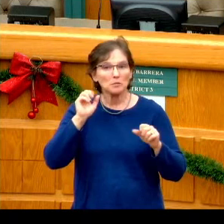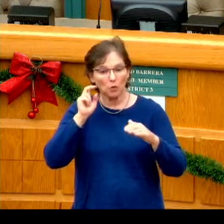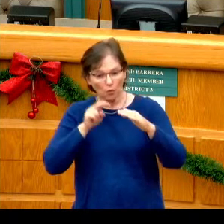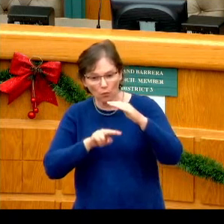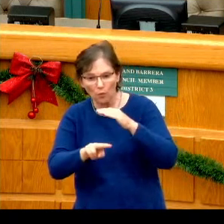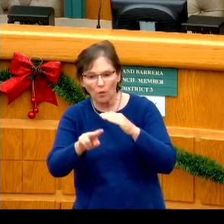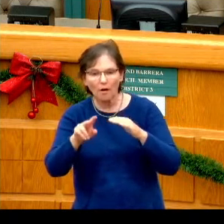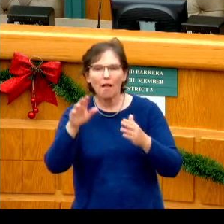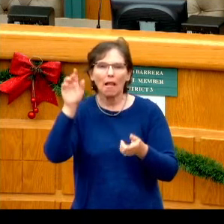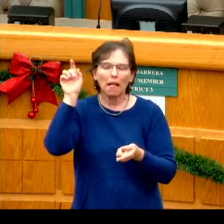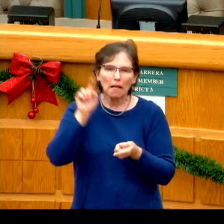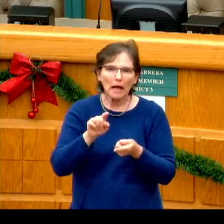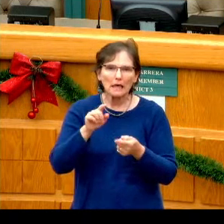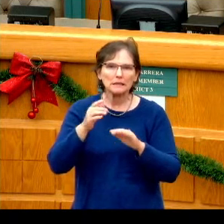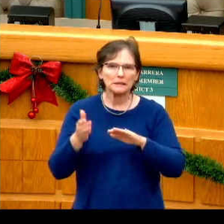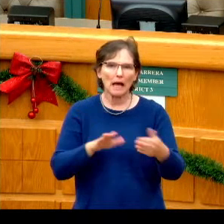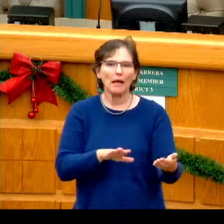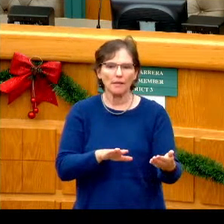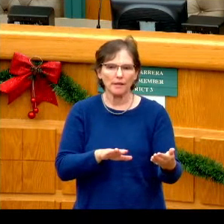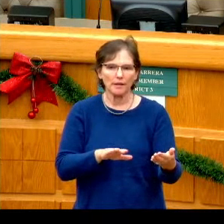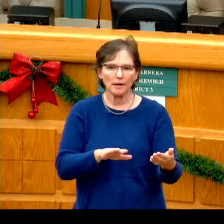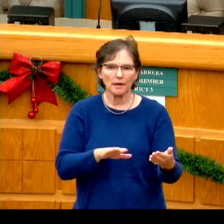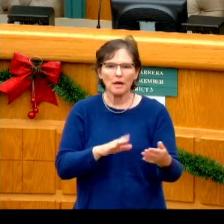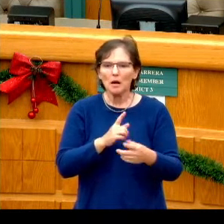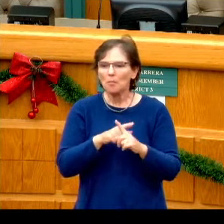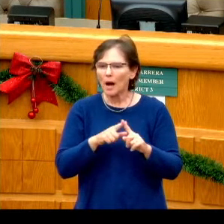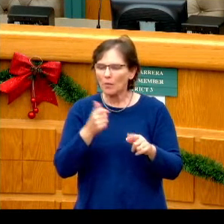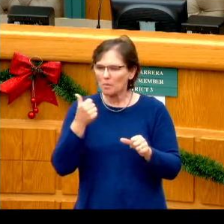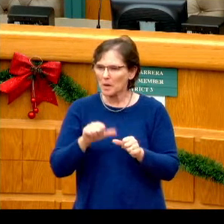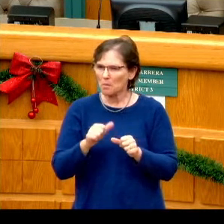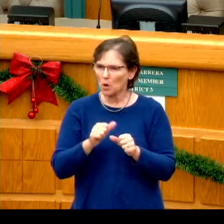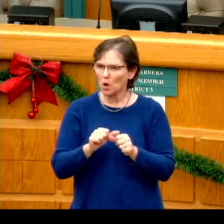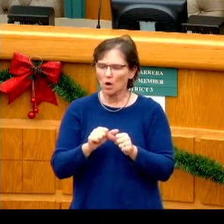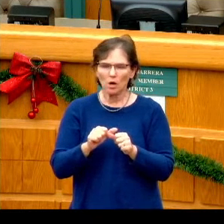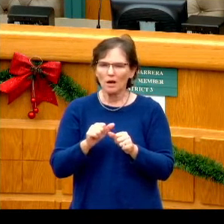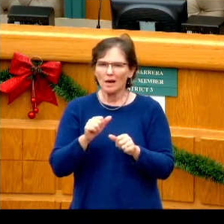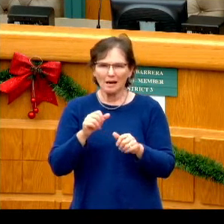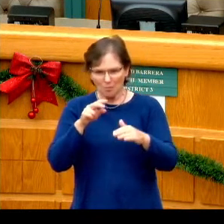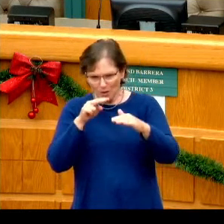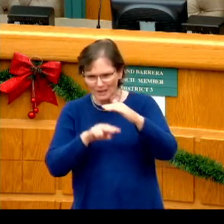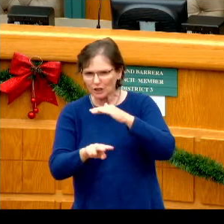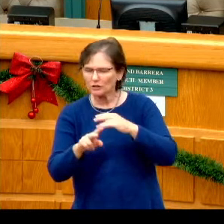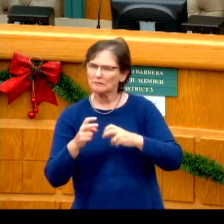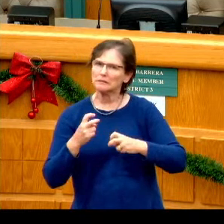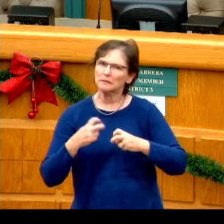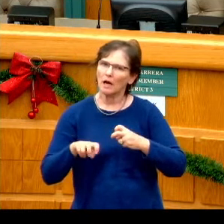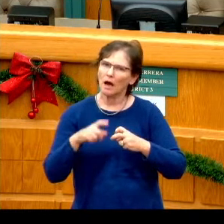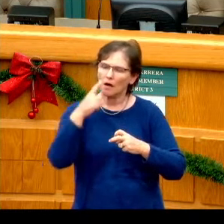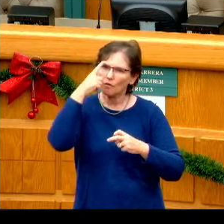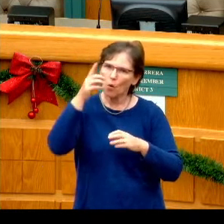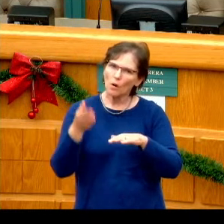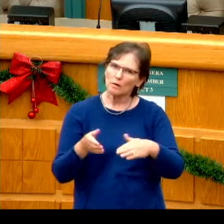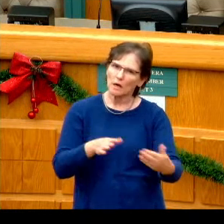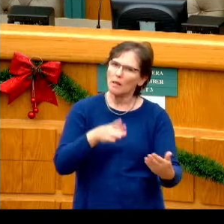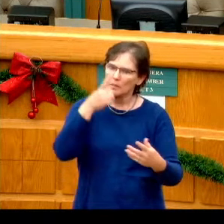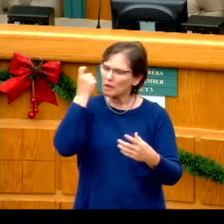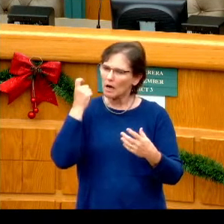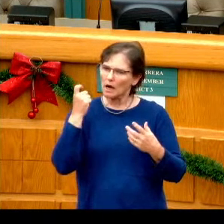control because there's such a lag between when people test positive and when mortality occurs for those that are so